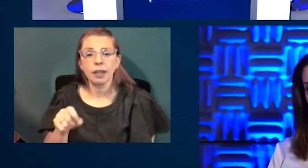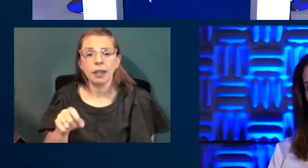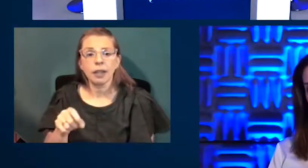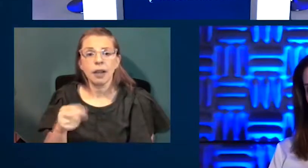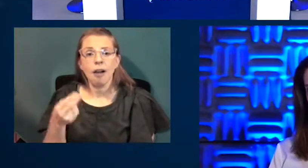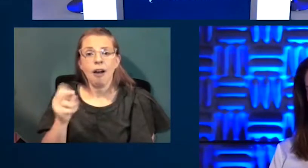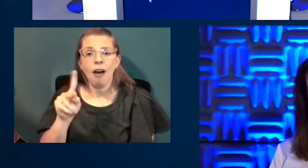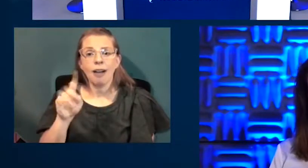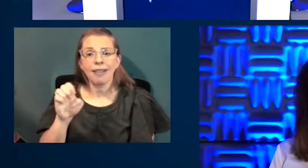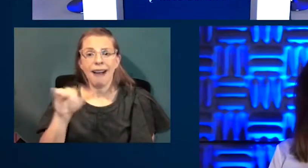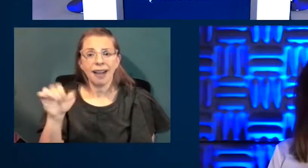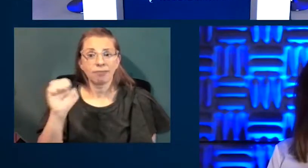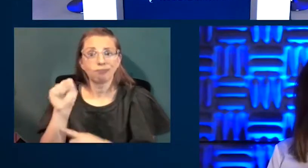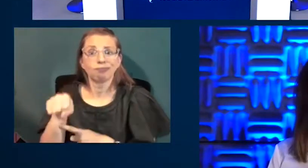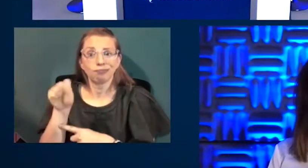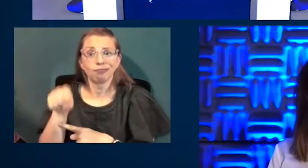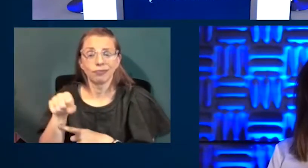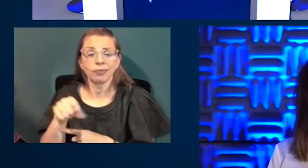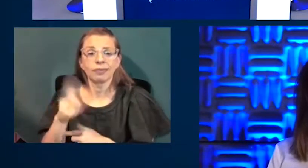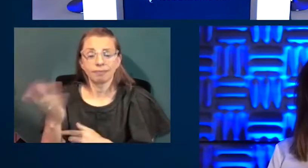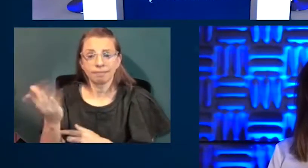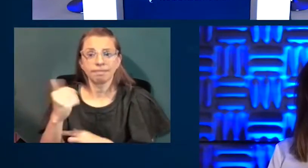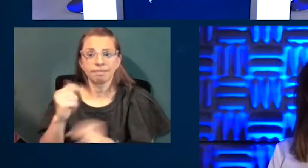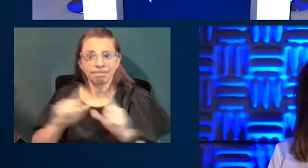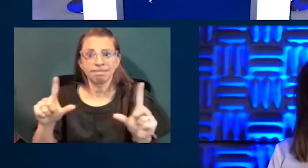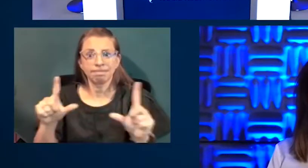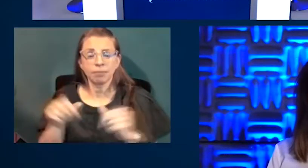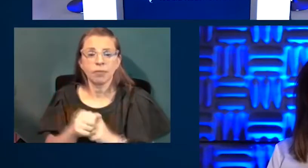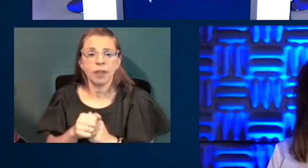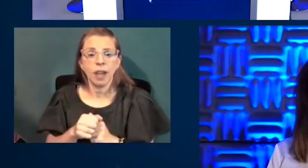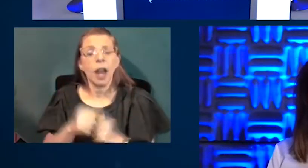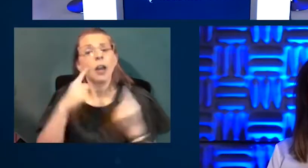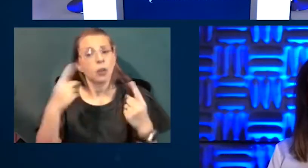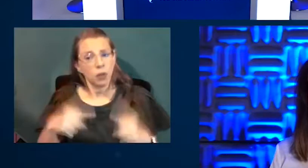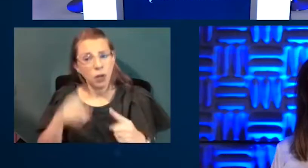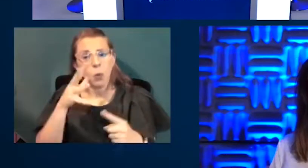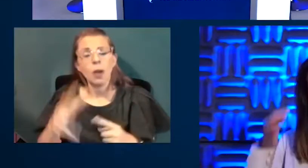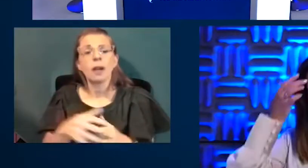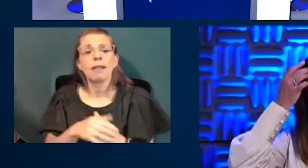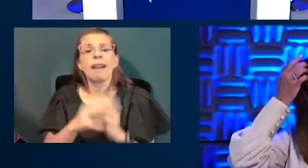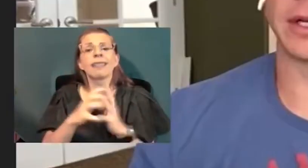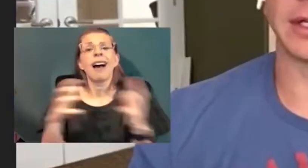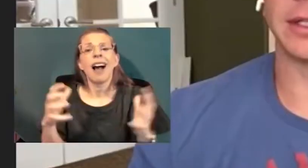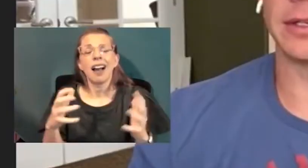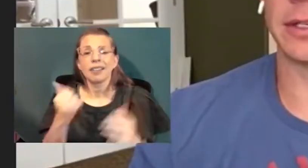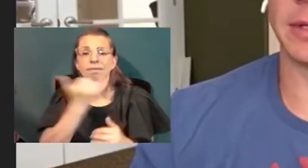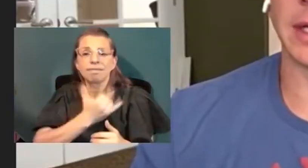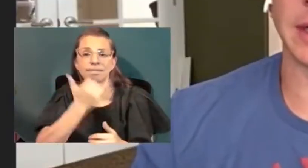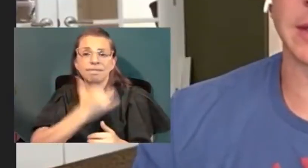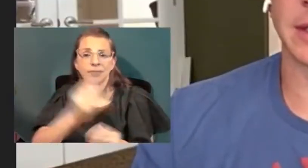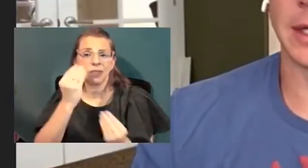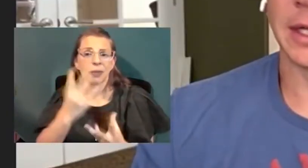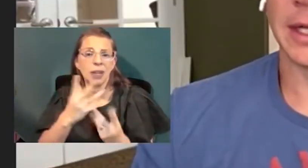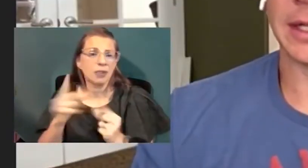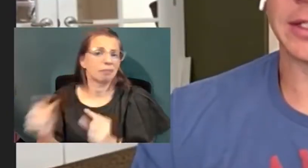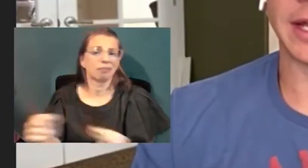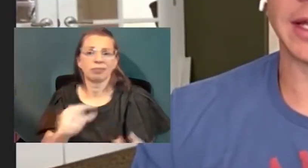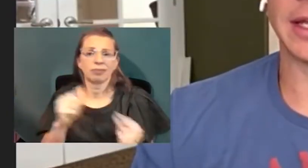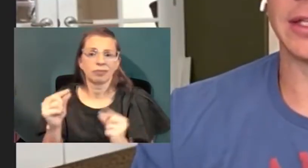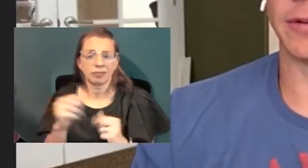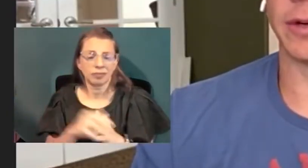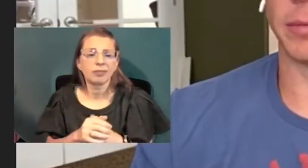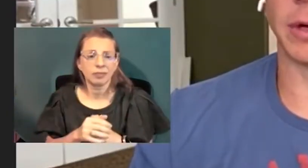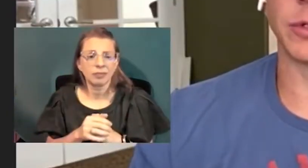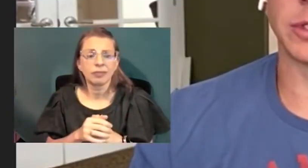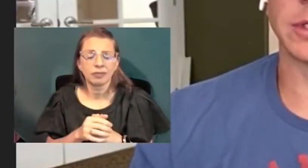Yeah, I agree. There is going to be a lot of misinformation. There has been. There continues to be, and it's